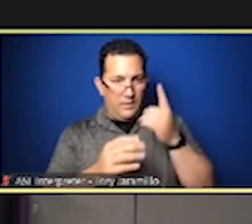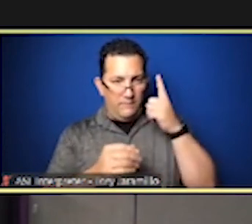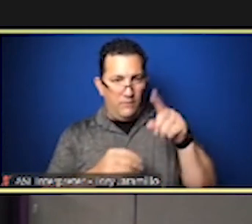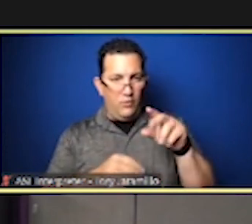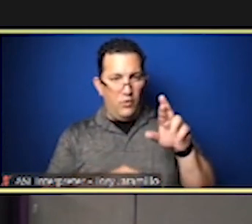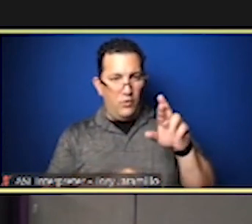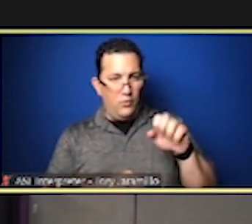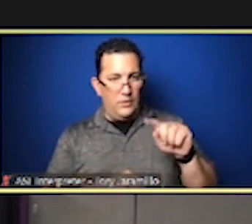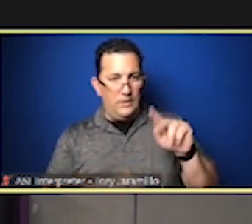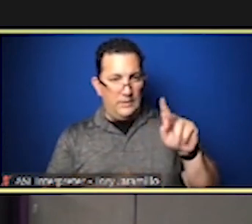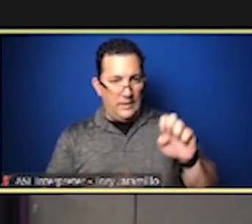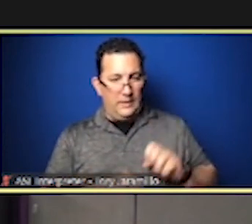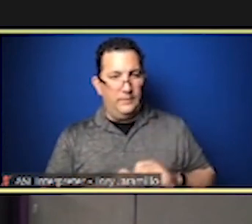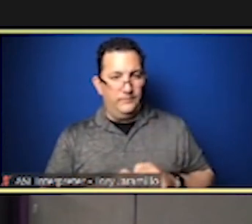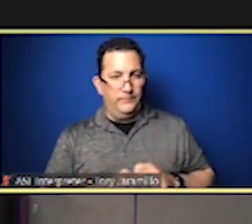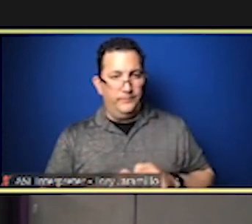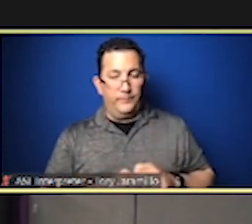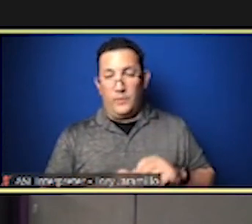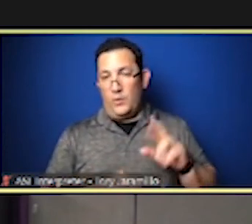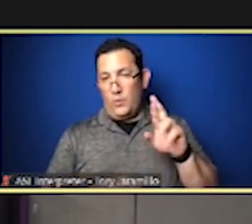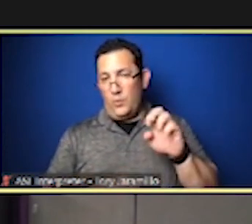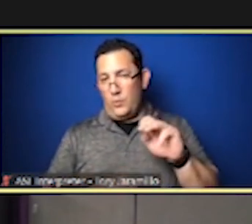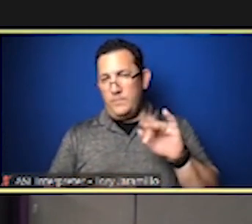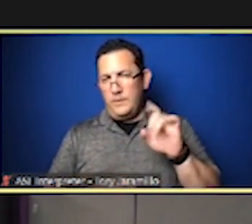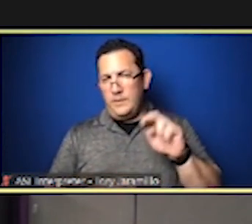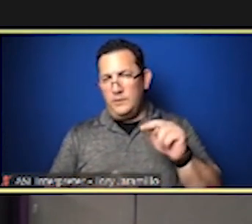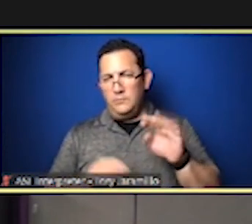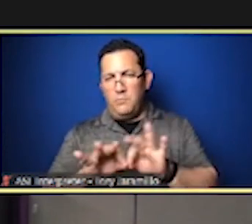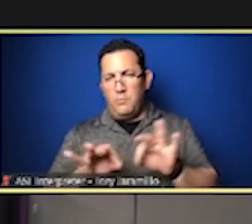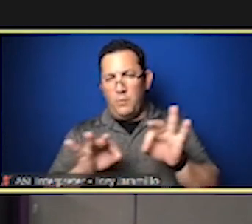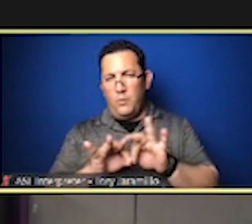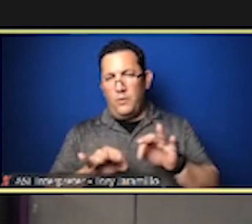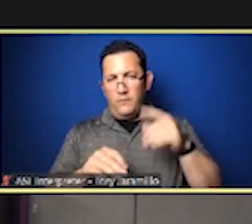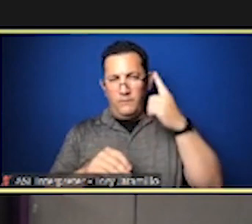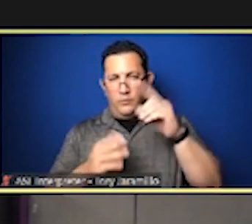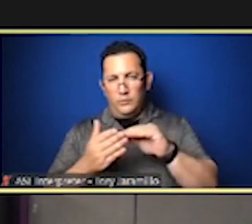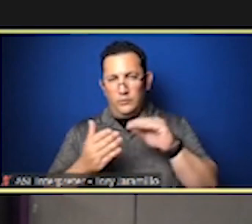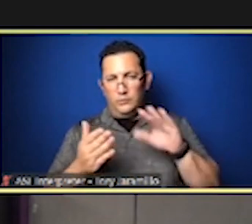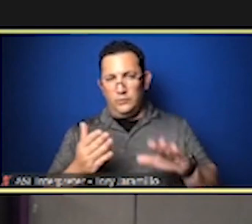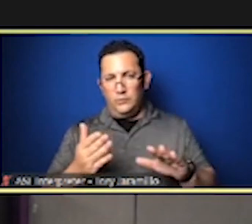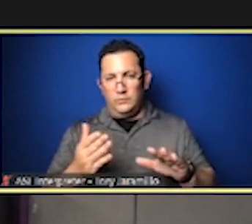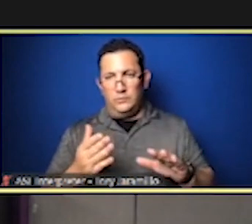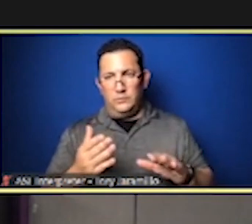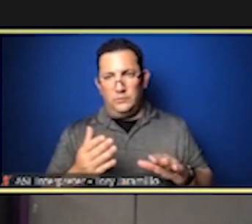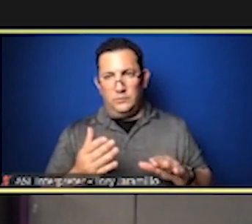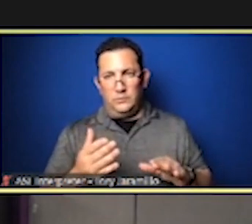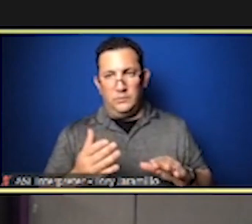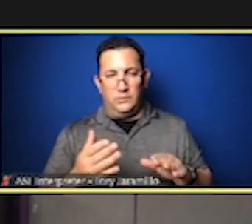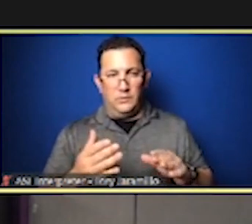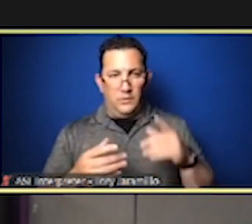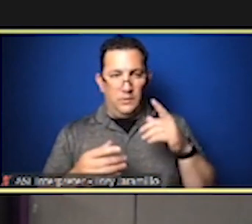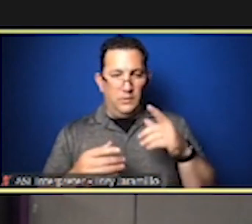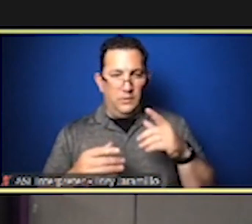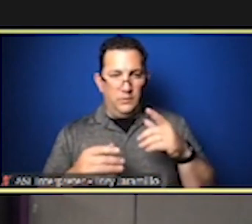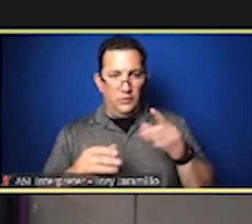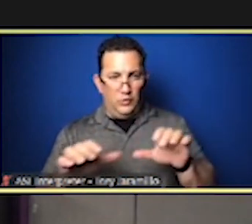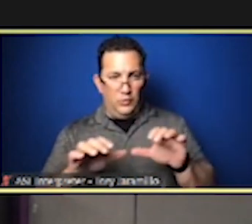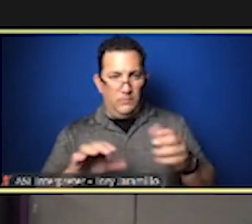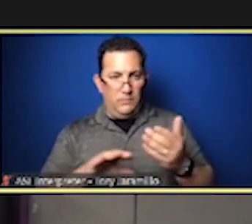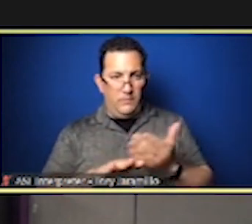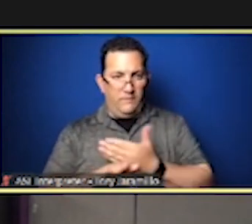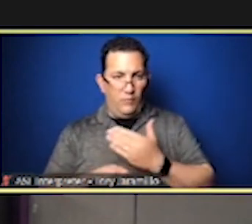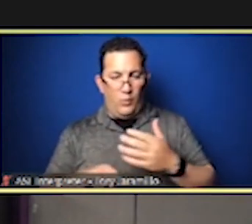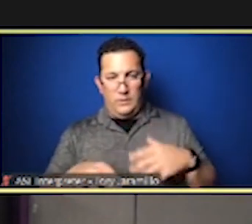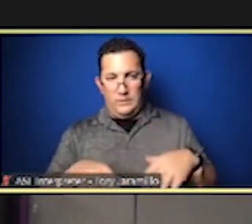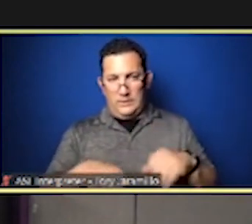So remediation is really important for a student, your child, to do before they